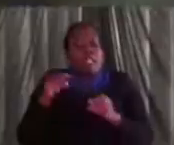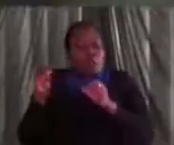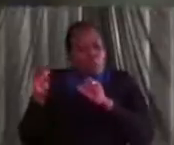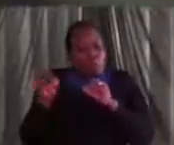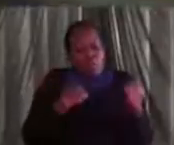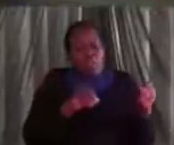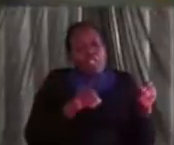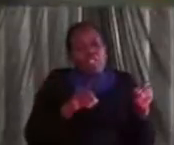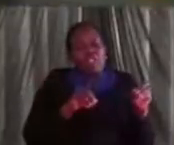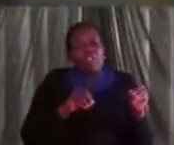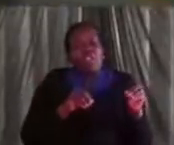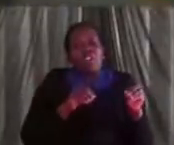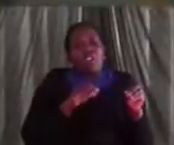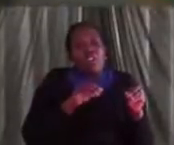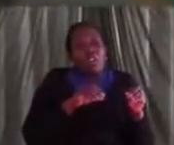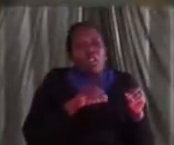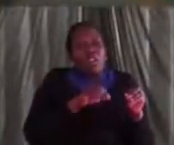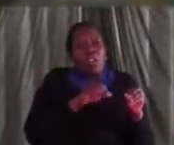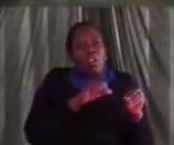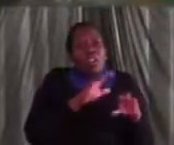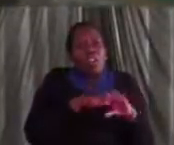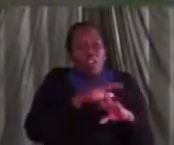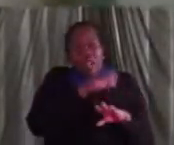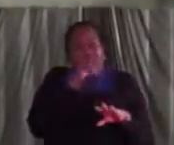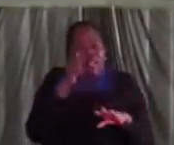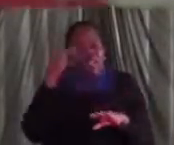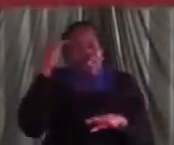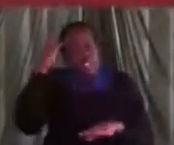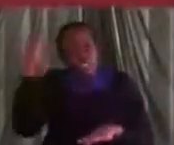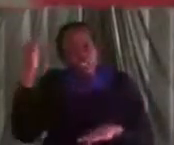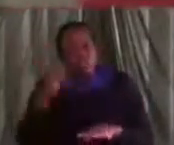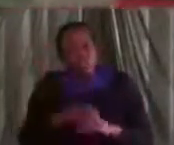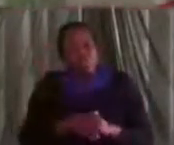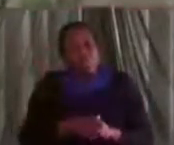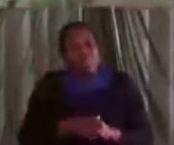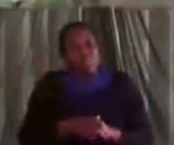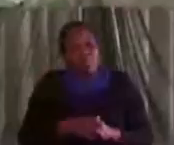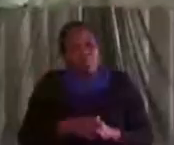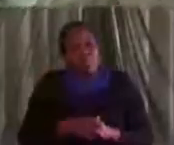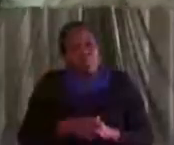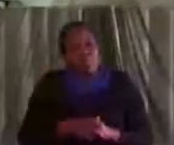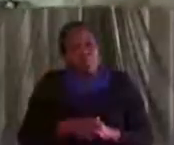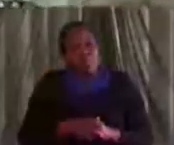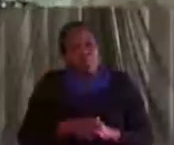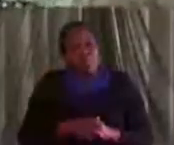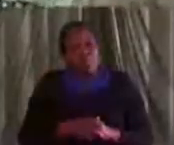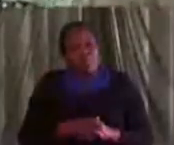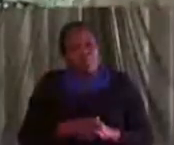issue that I have with your wealth declaration, if you can permit me.